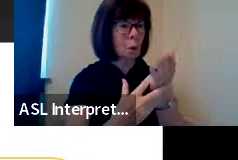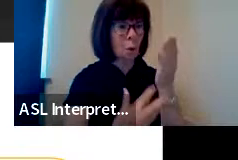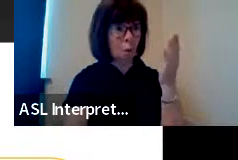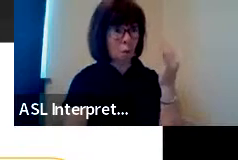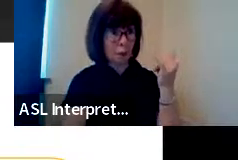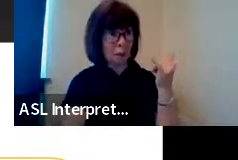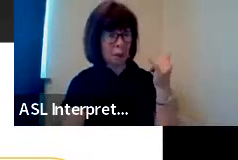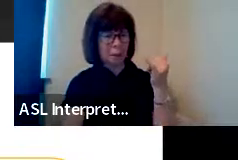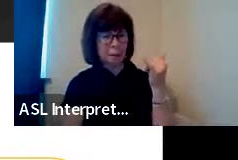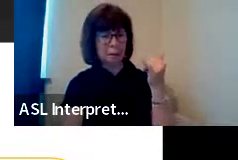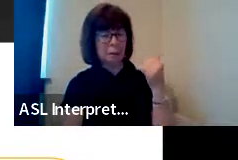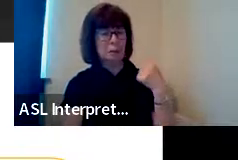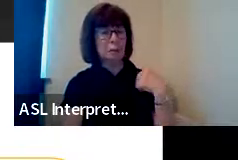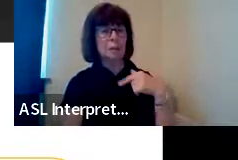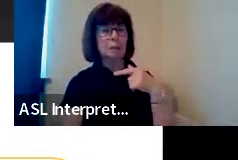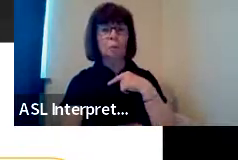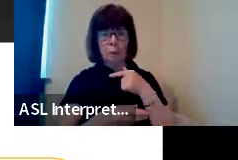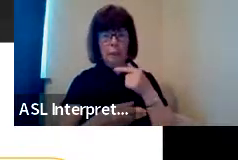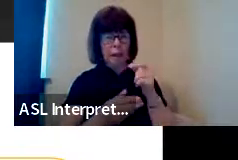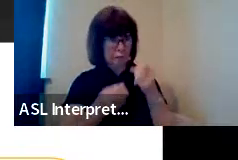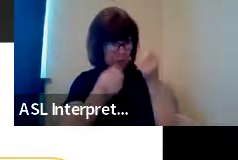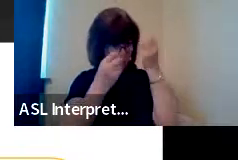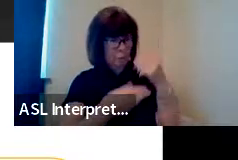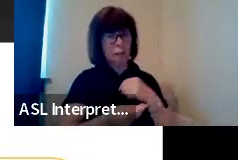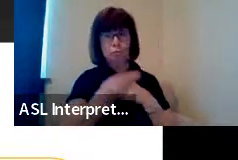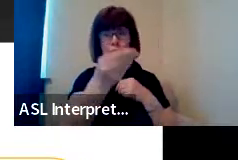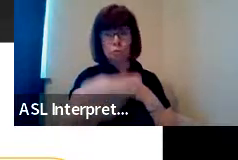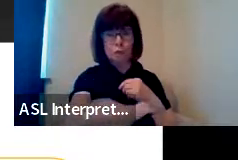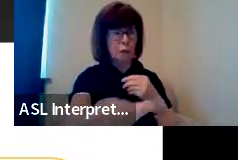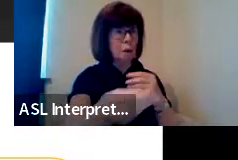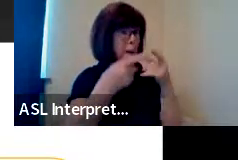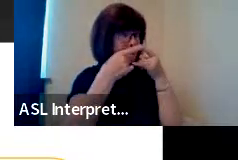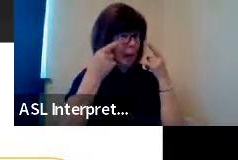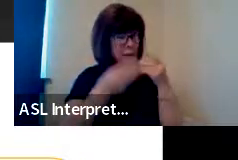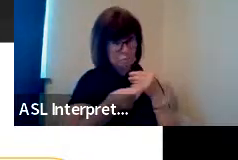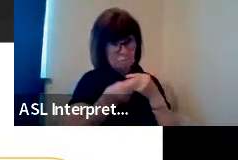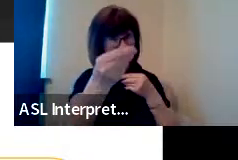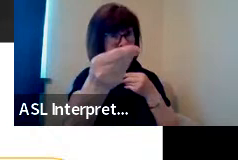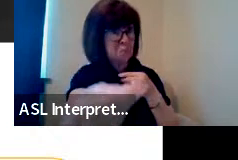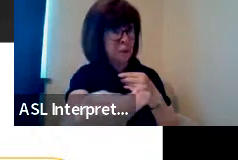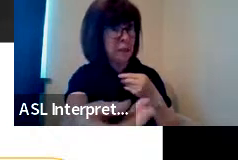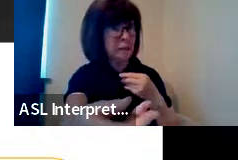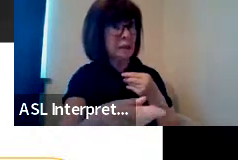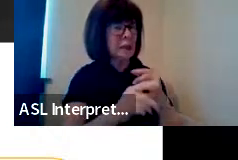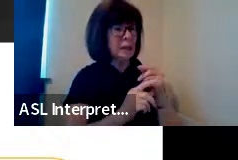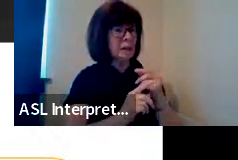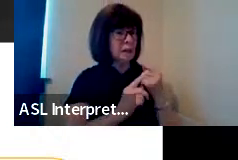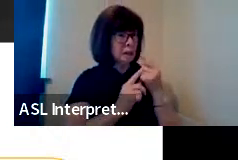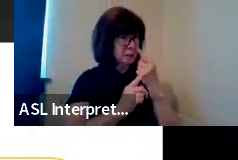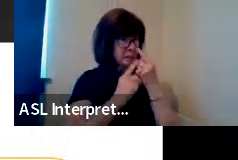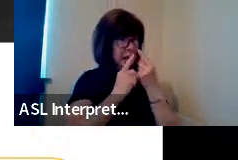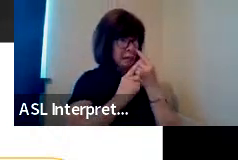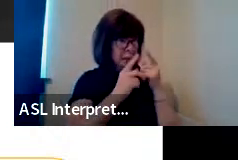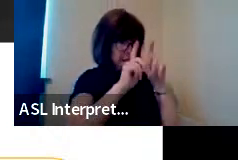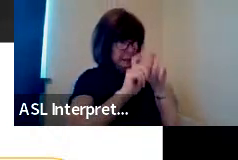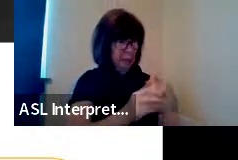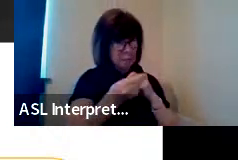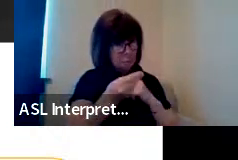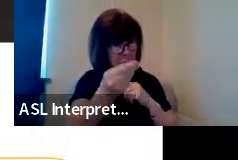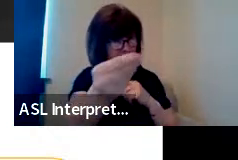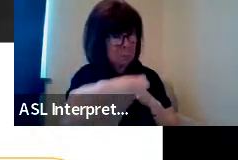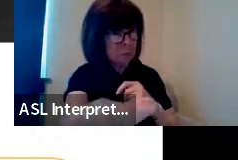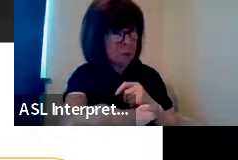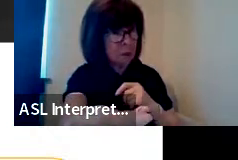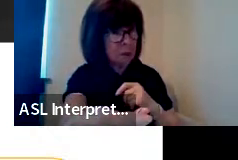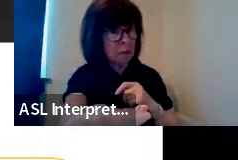Because we hand them information, we hand them masks, we hand them tests, and most of the individuals